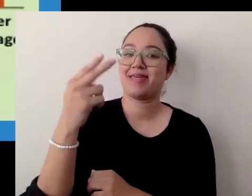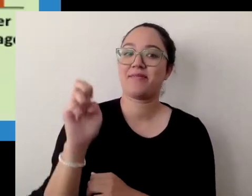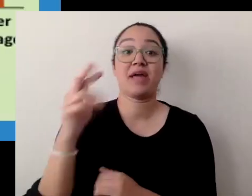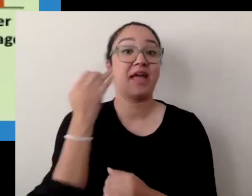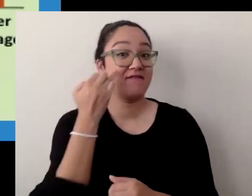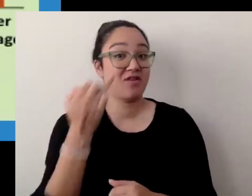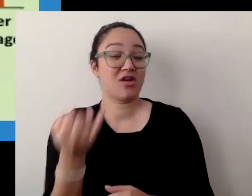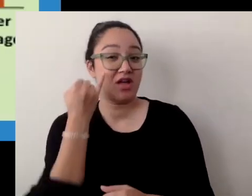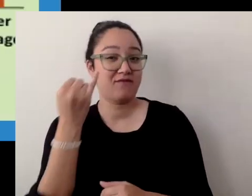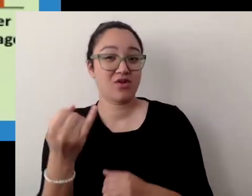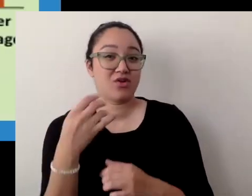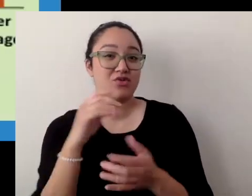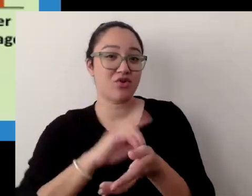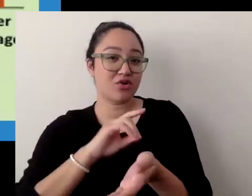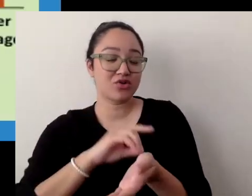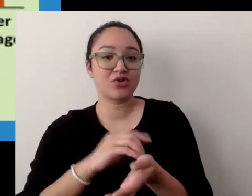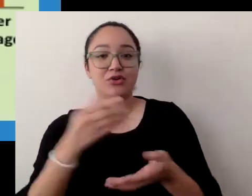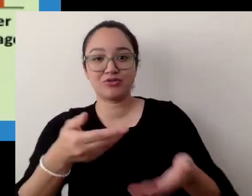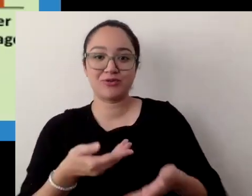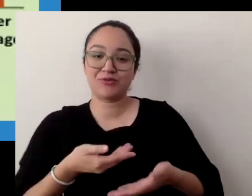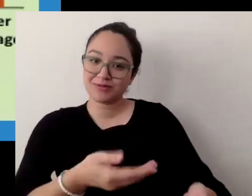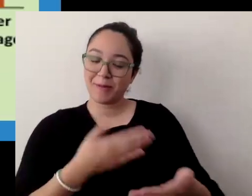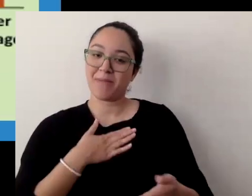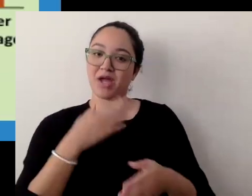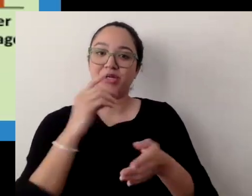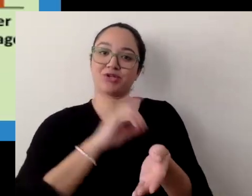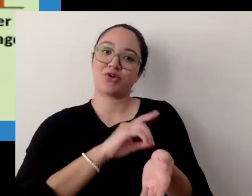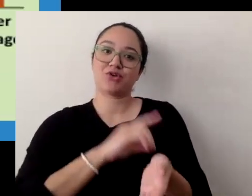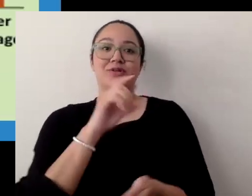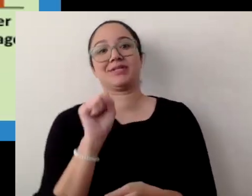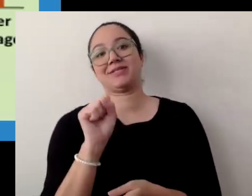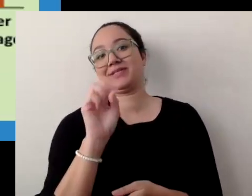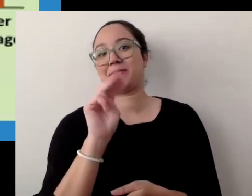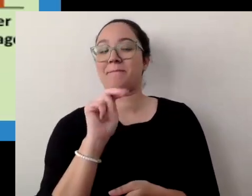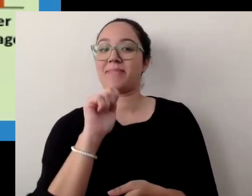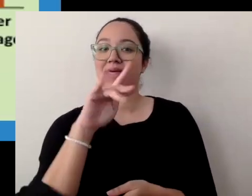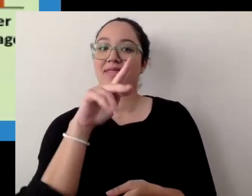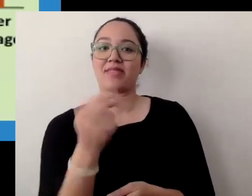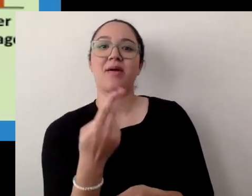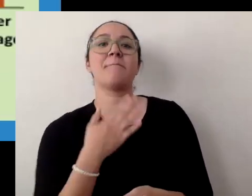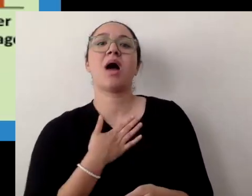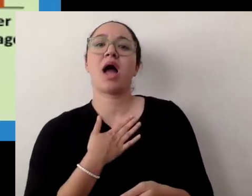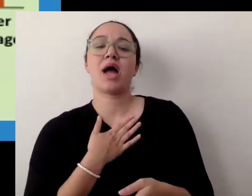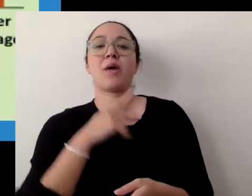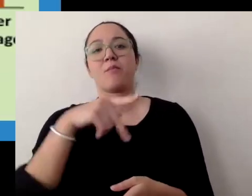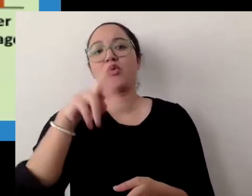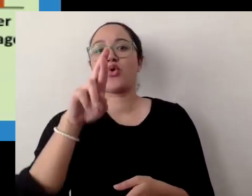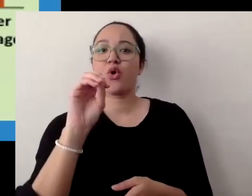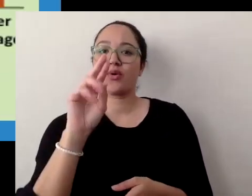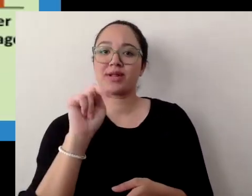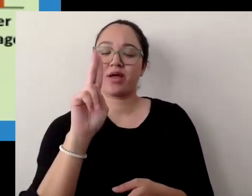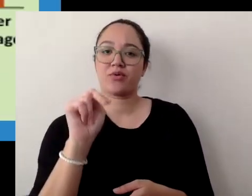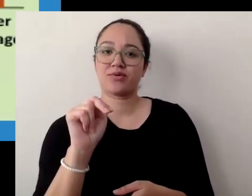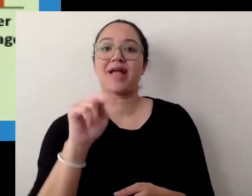introduces themselves and says, hi, I'm Dr. Smith and my pronouns are they, them. How do interpreters deal with that? So